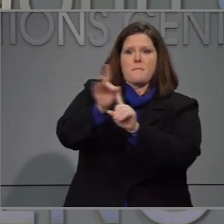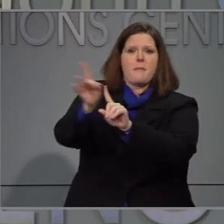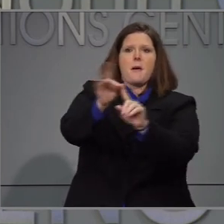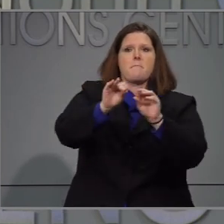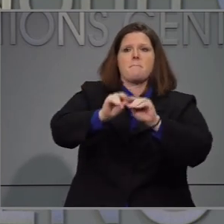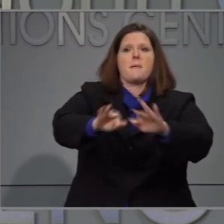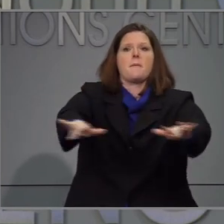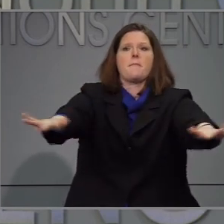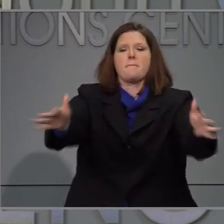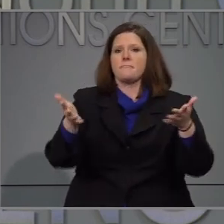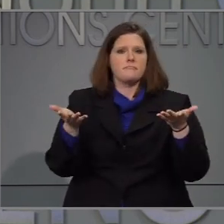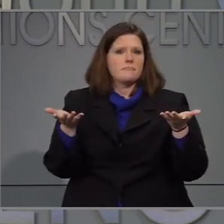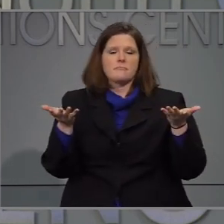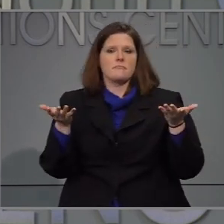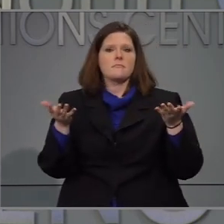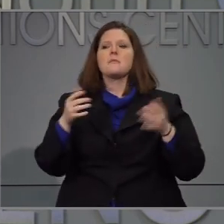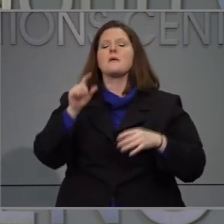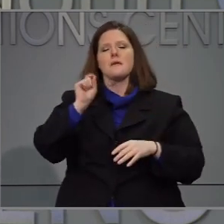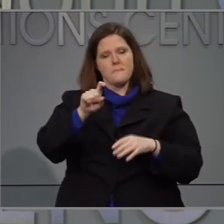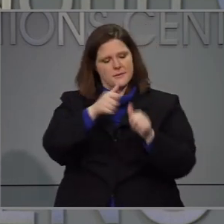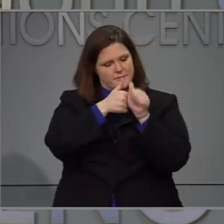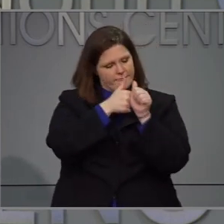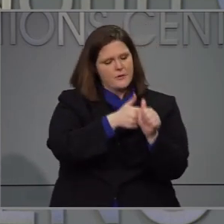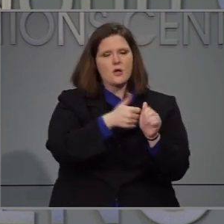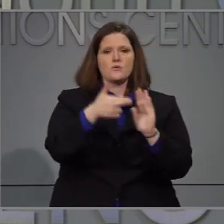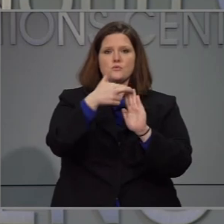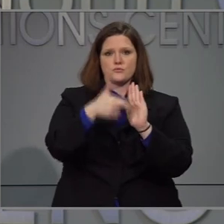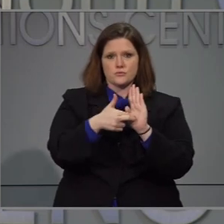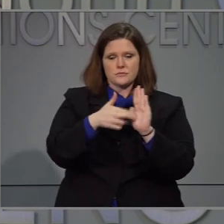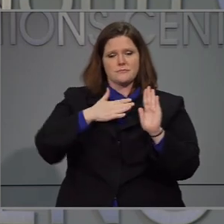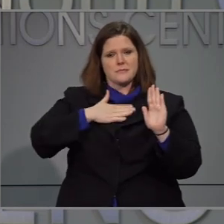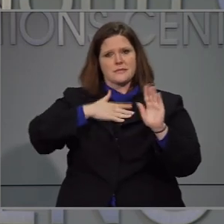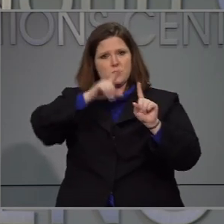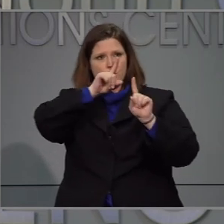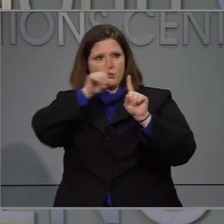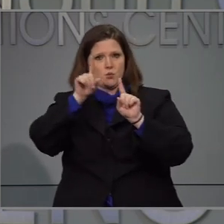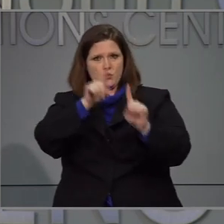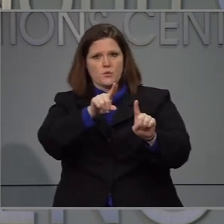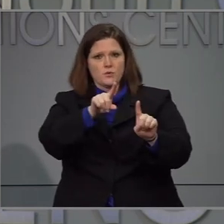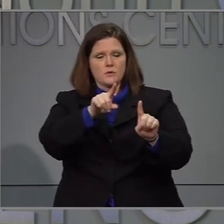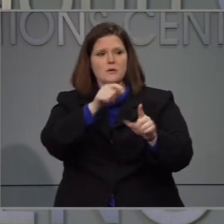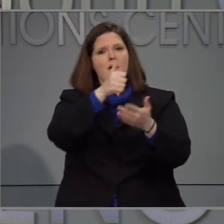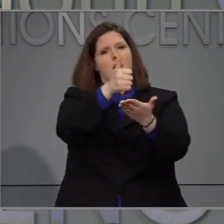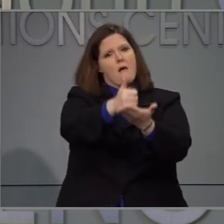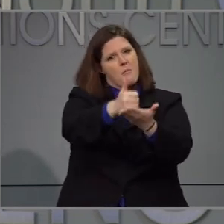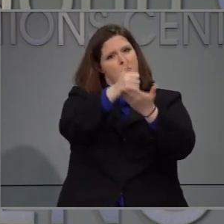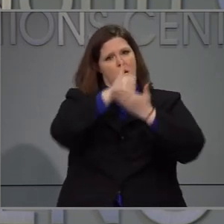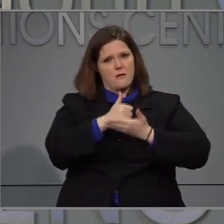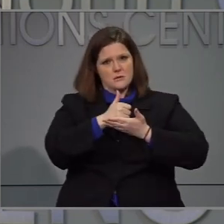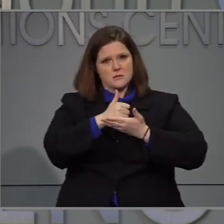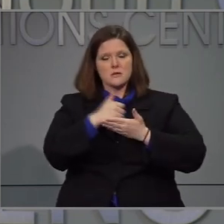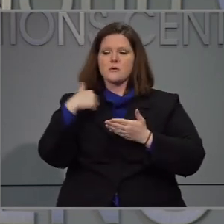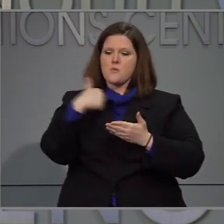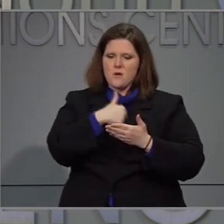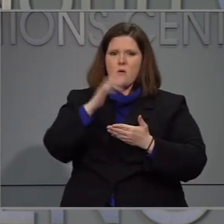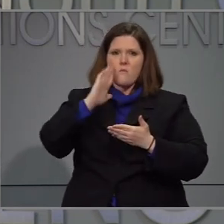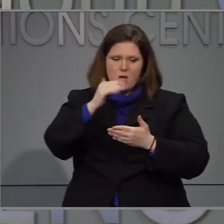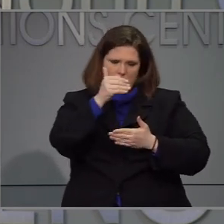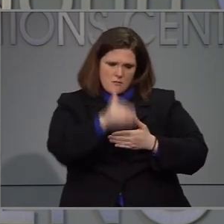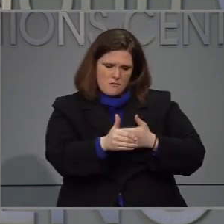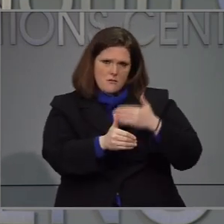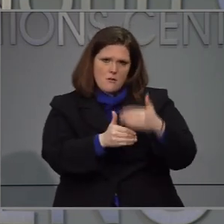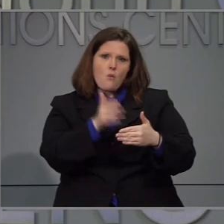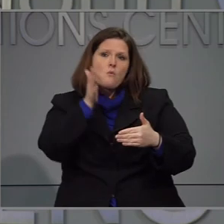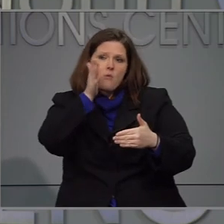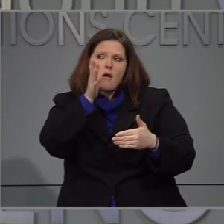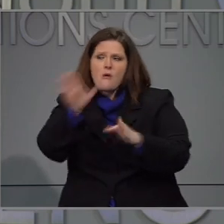will continue abiding by the order and will help us as we work through these phases to get back to where we